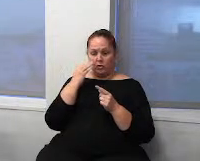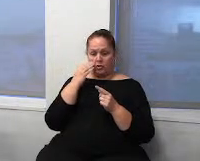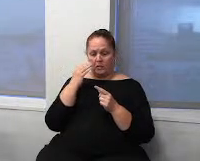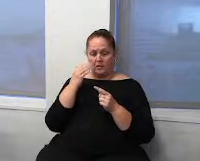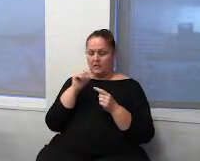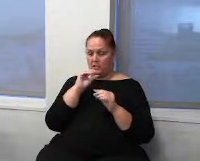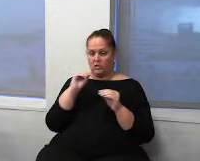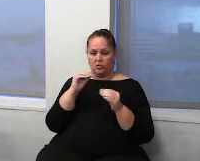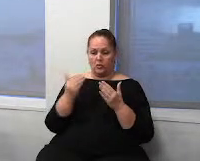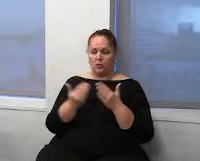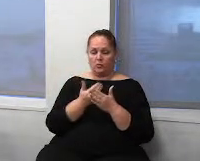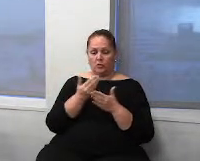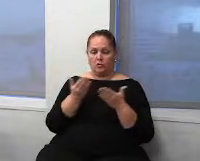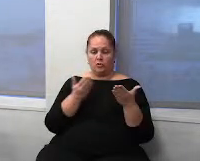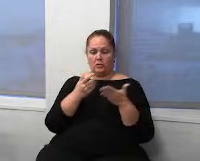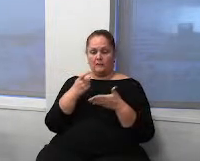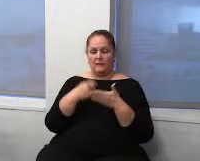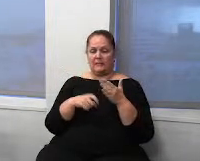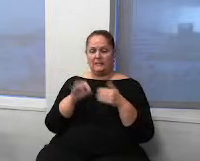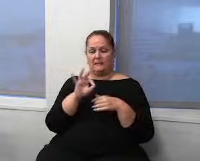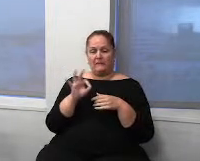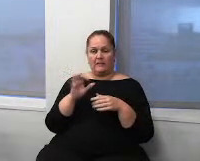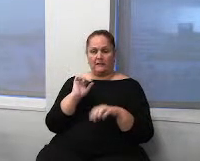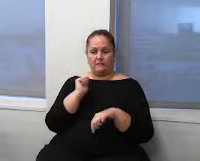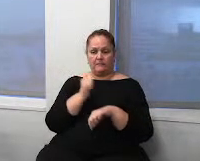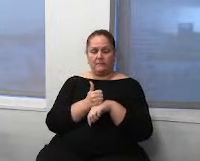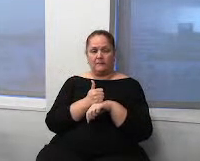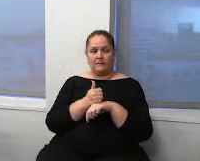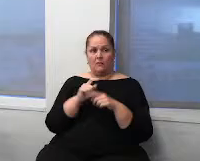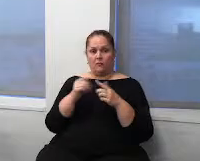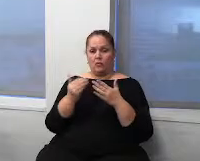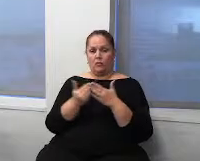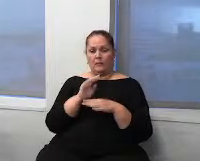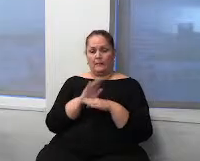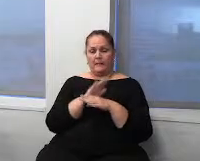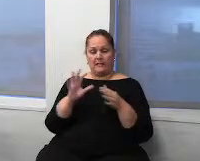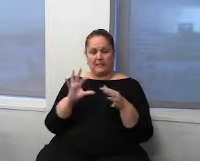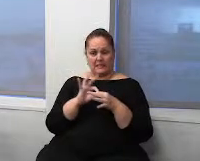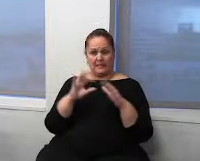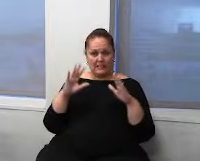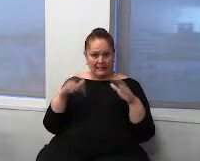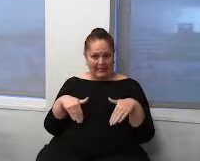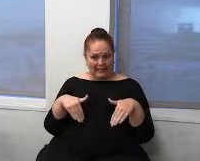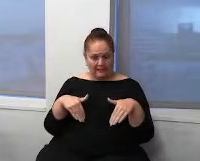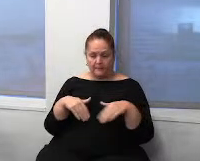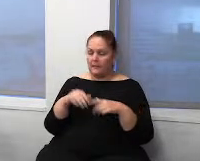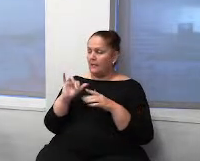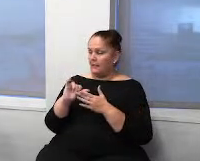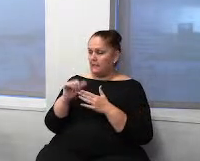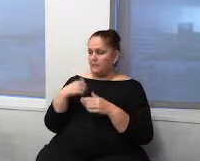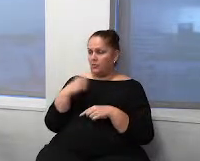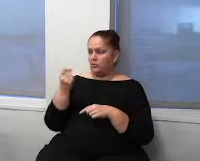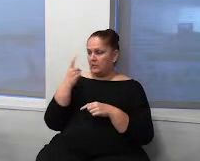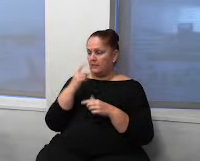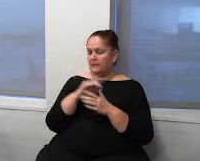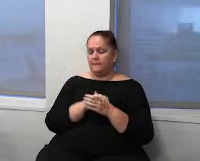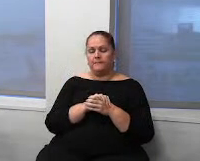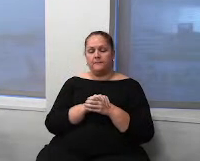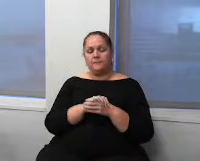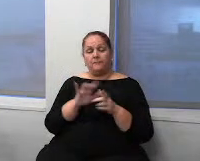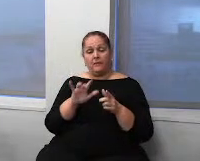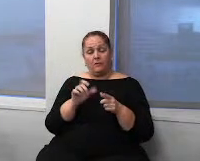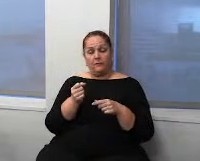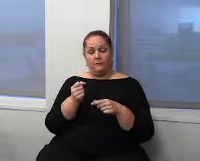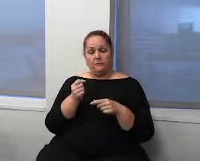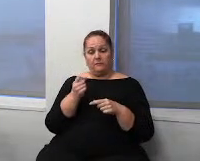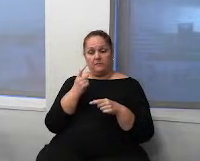To your knowledge, there's been no new service fee implemented for new business connections yet, correct? that's my understanding.